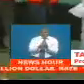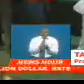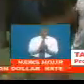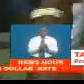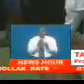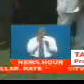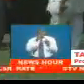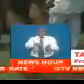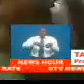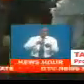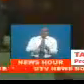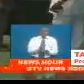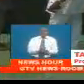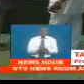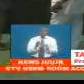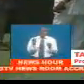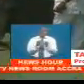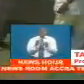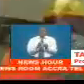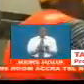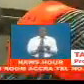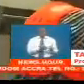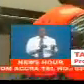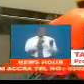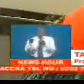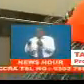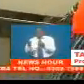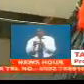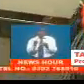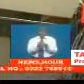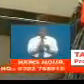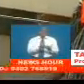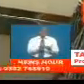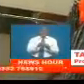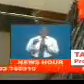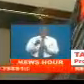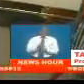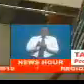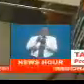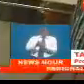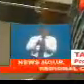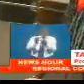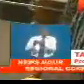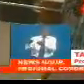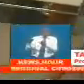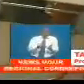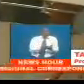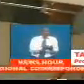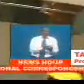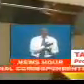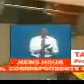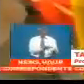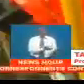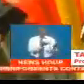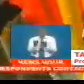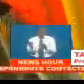that the dredging will allow the maximum export of manganese and bauxite and the import of